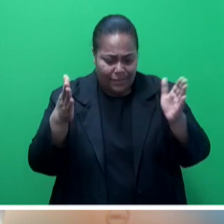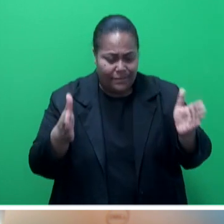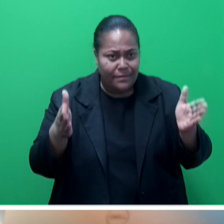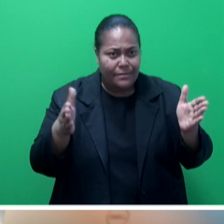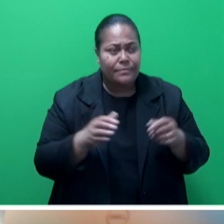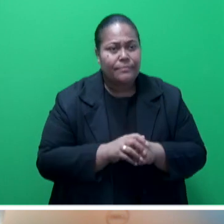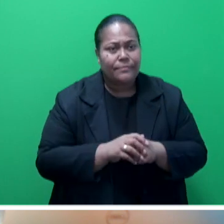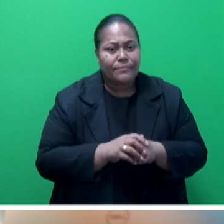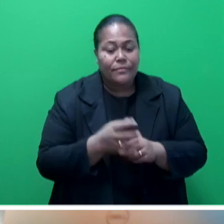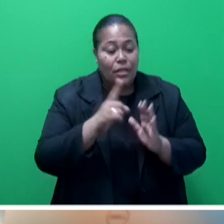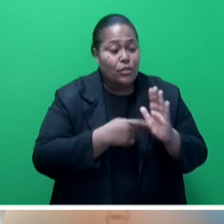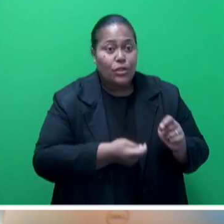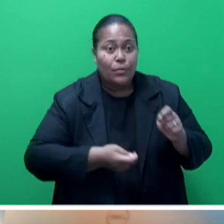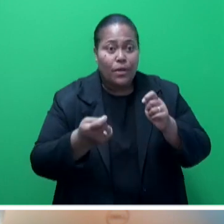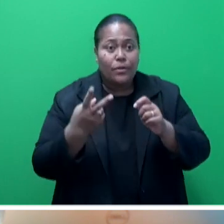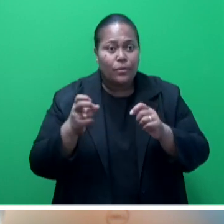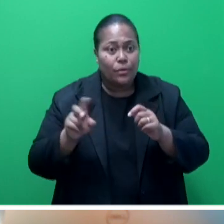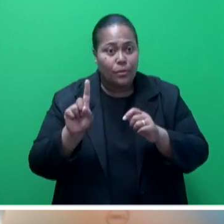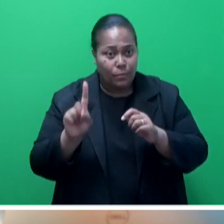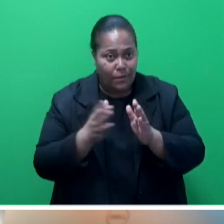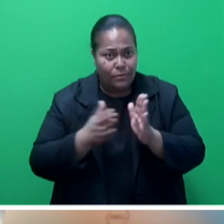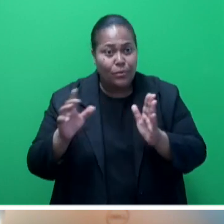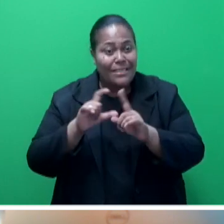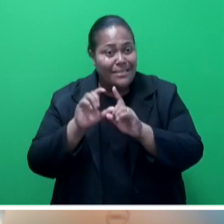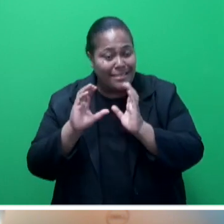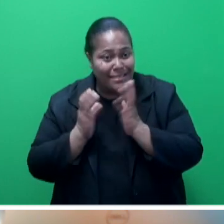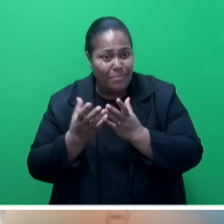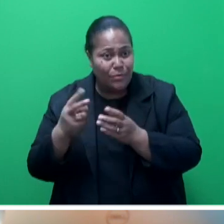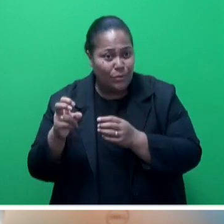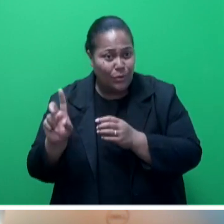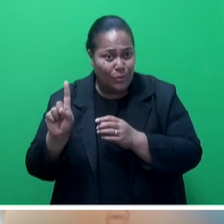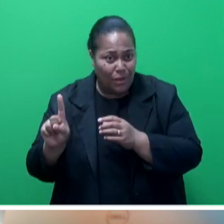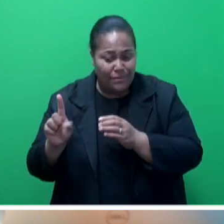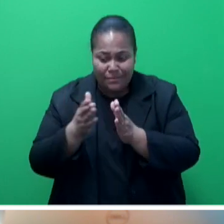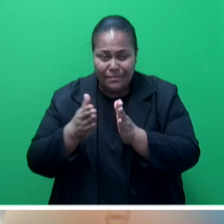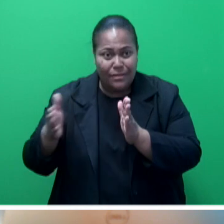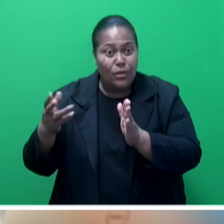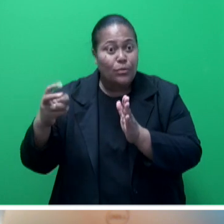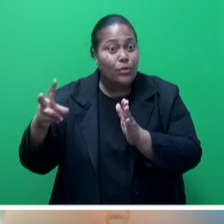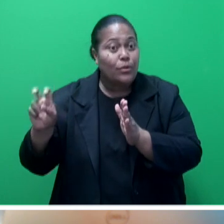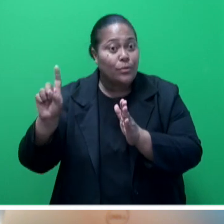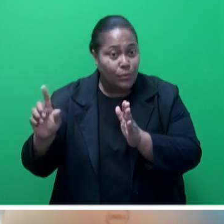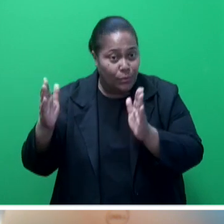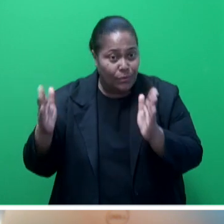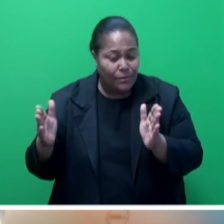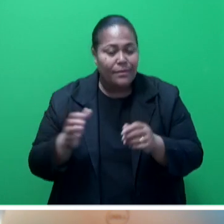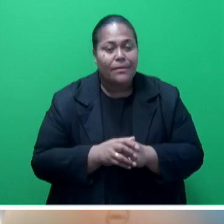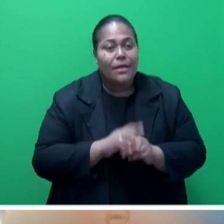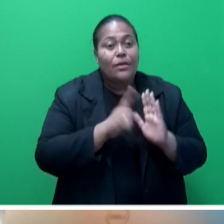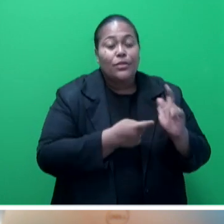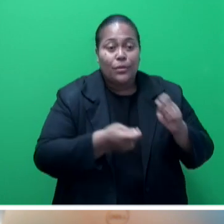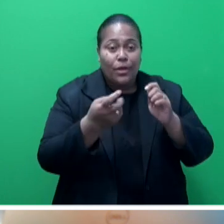January 2021, December 31, 2022, 1 million units. January 2023 to December